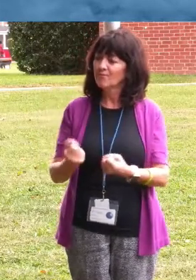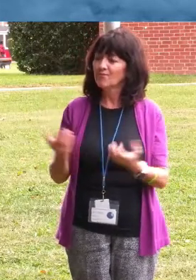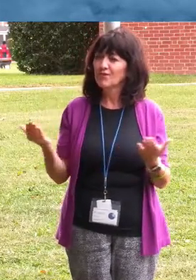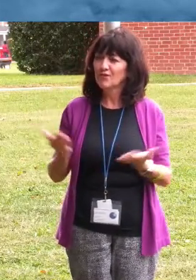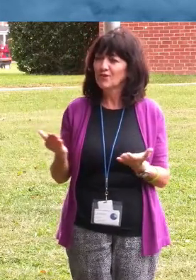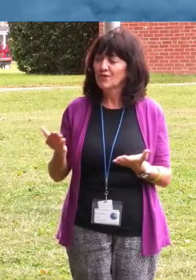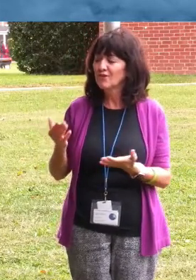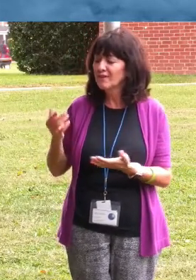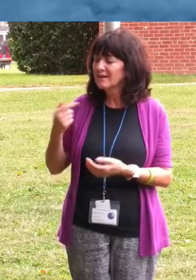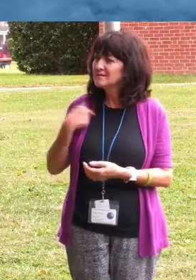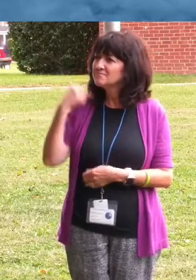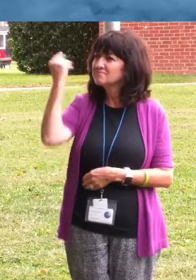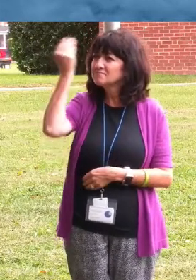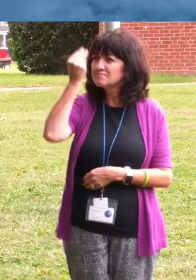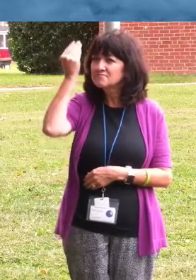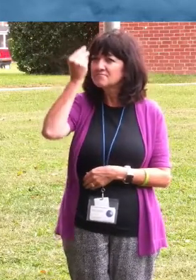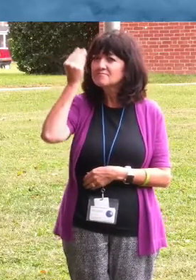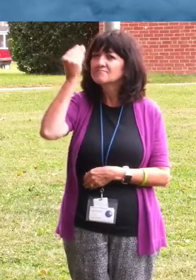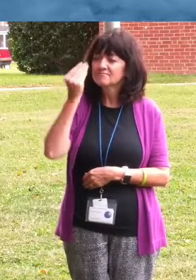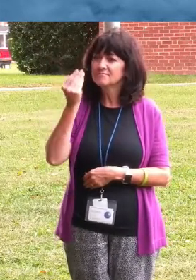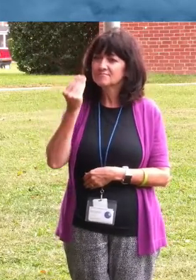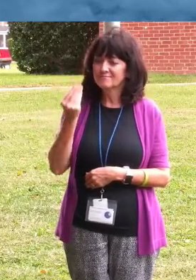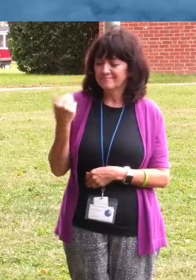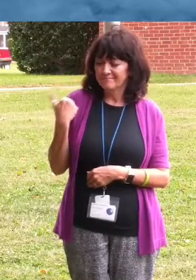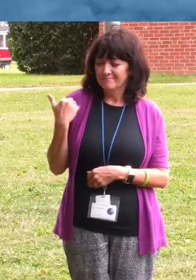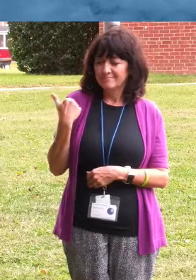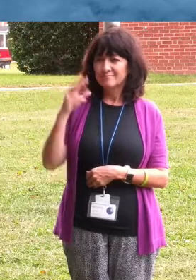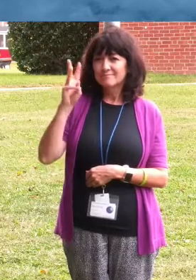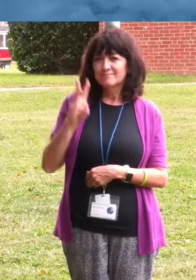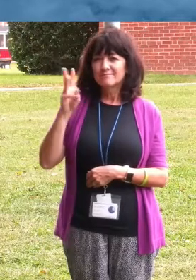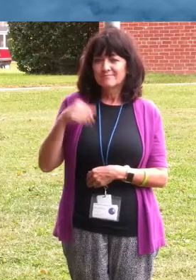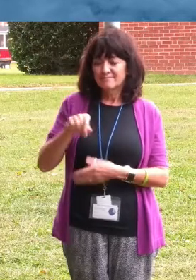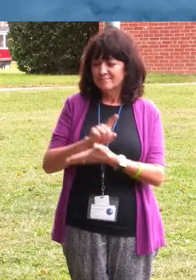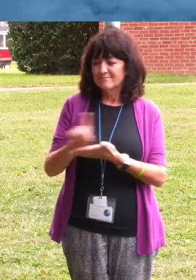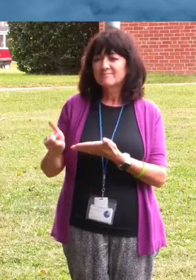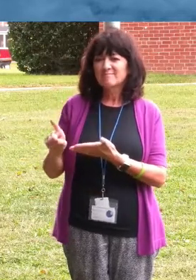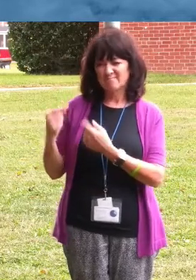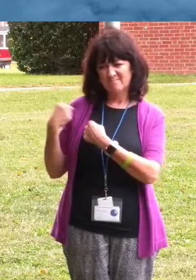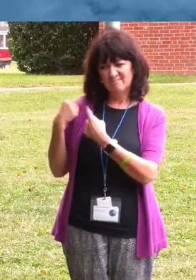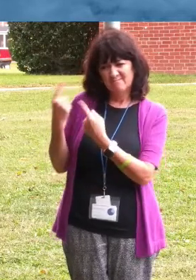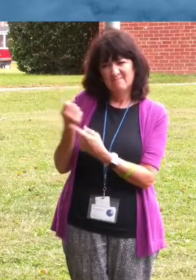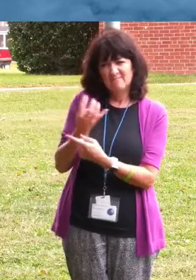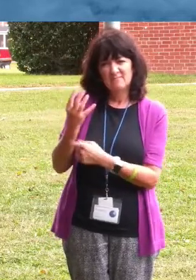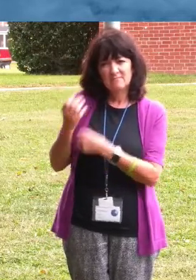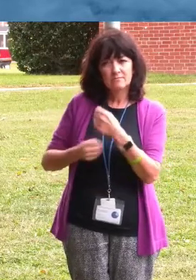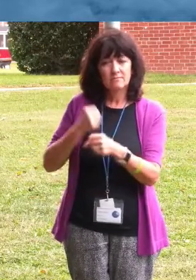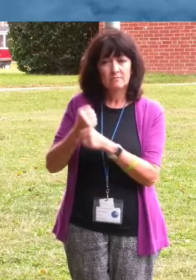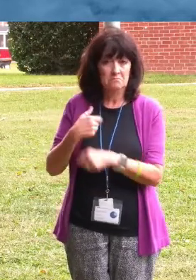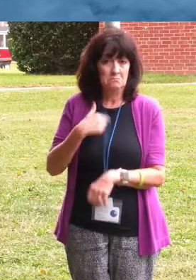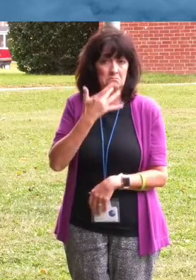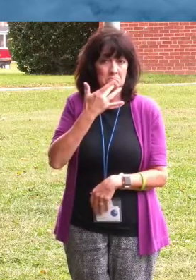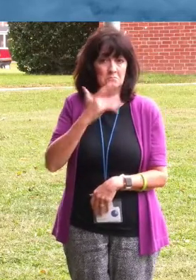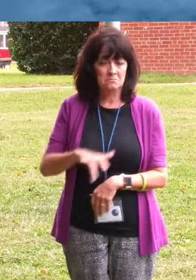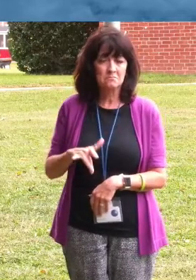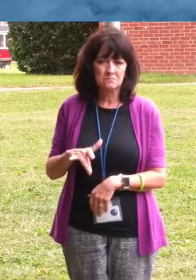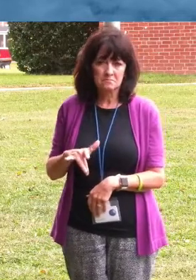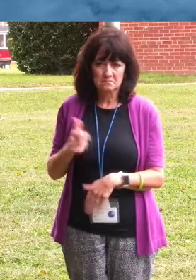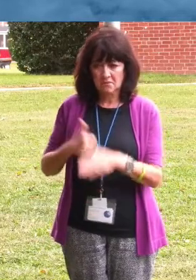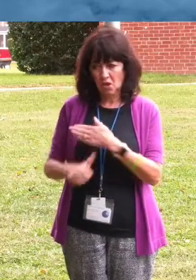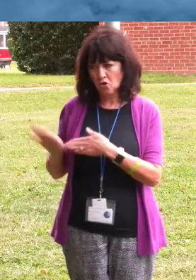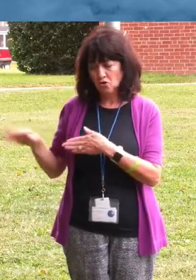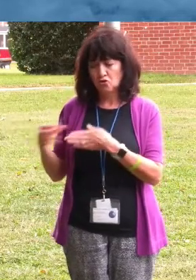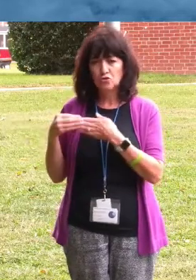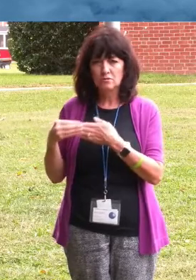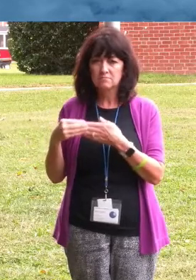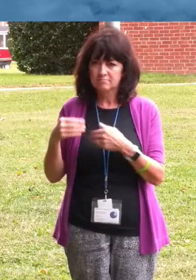other ARPA funds in Wilmington. It dawned on me over the past few years, I've been so fortunate through your leadership to